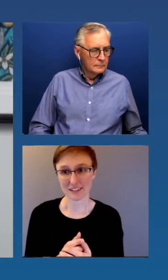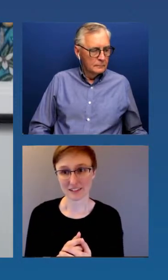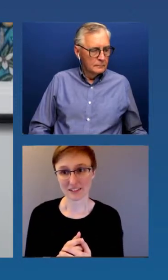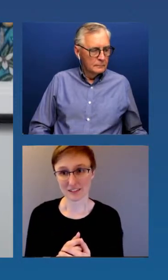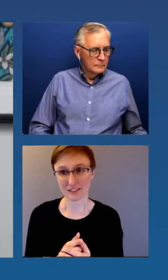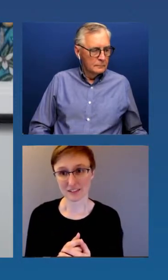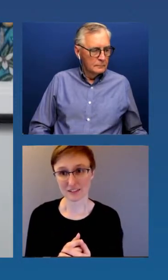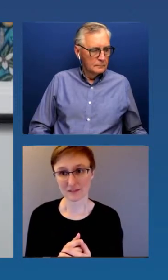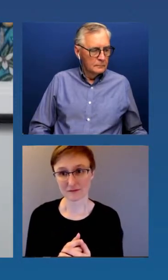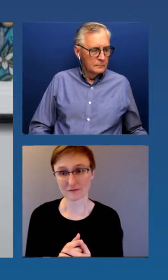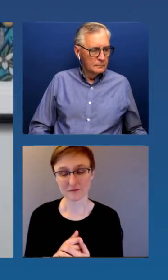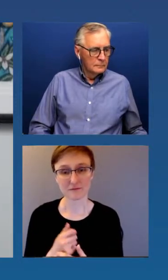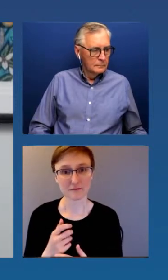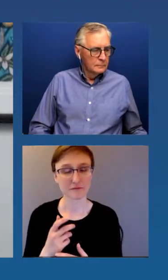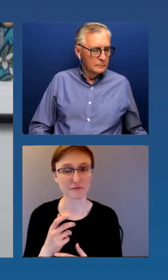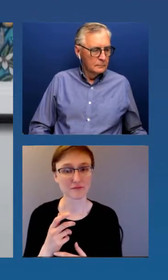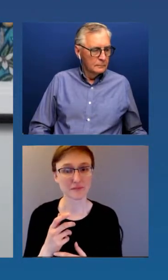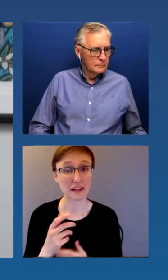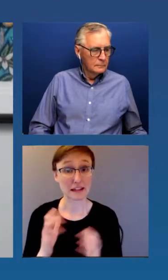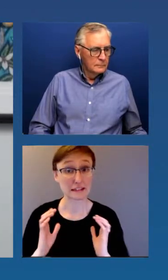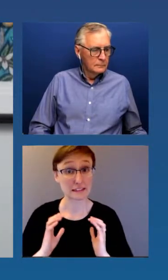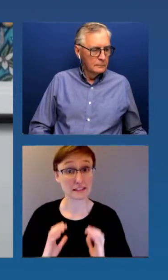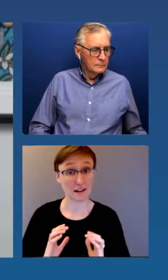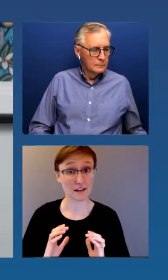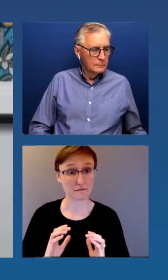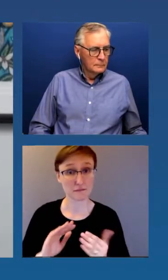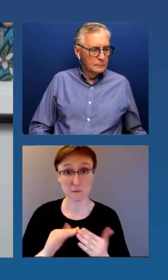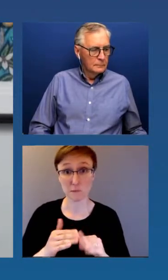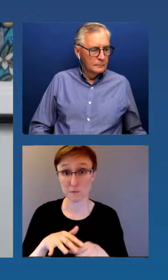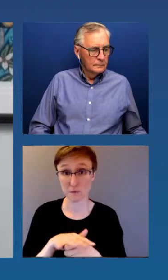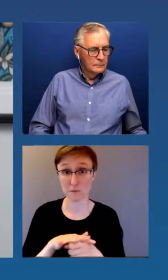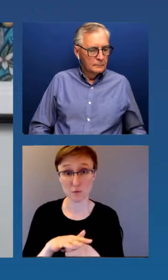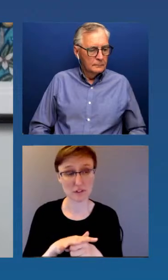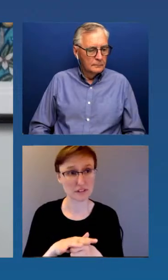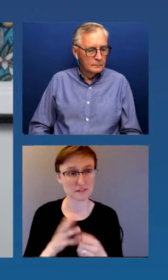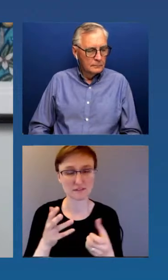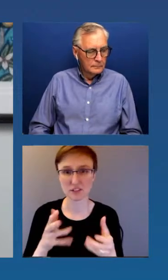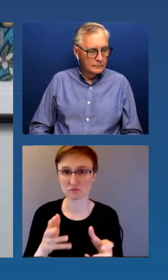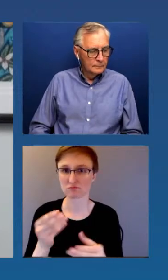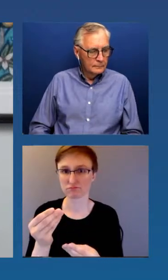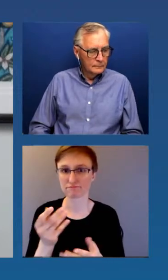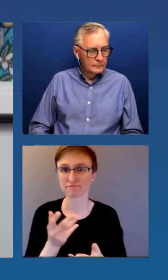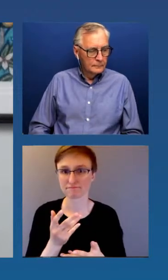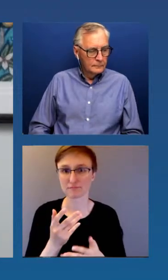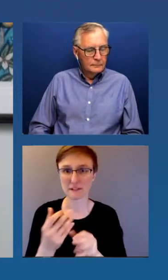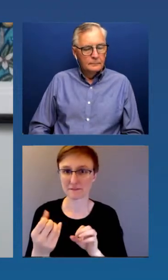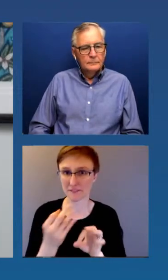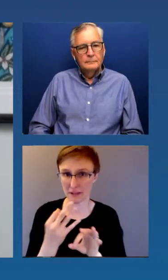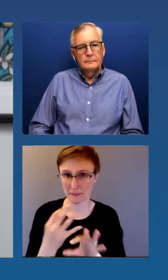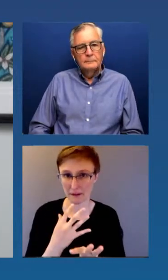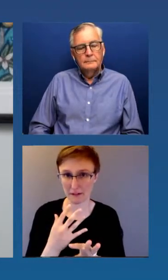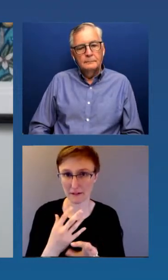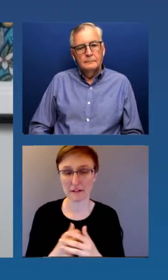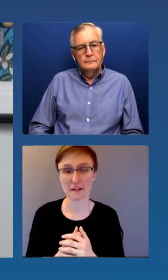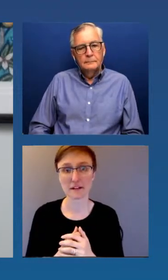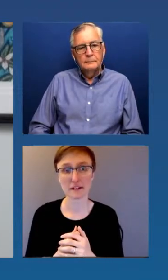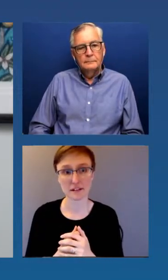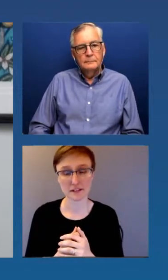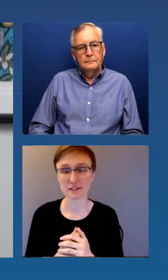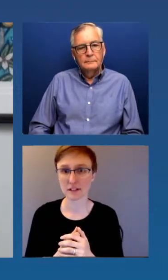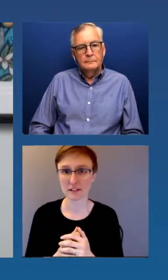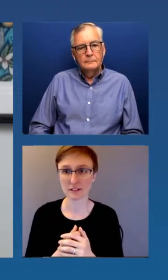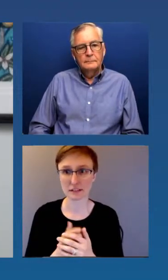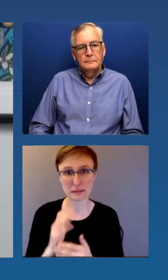had direct feedback from clients of the neighborhood kinds of interventions that people indicated it does make a